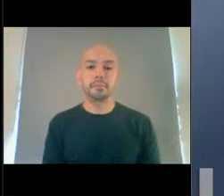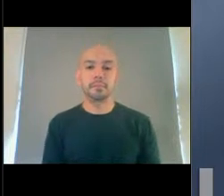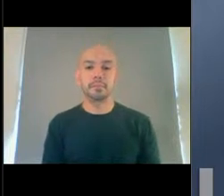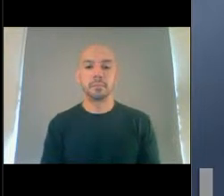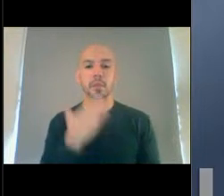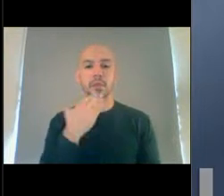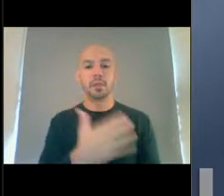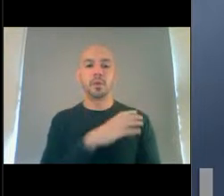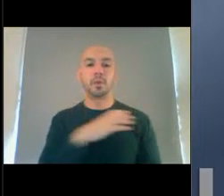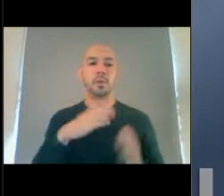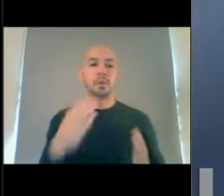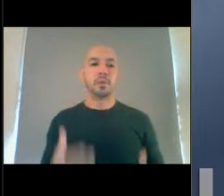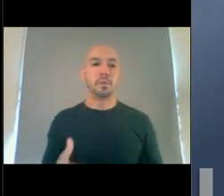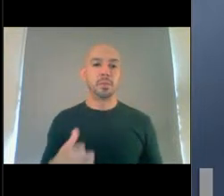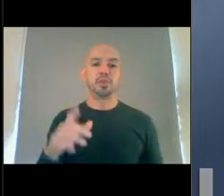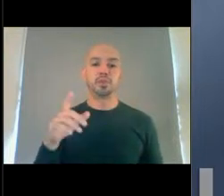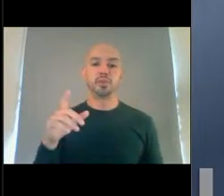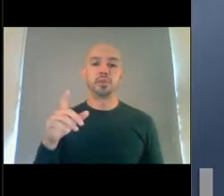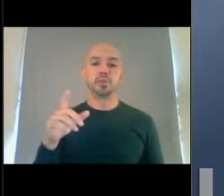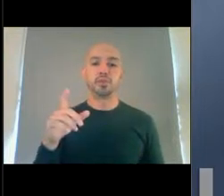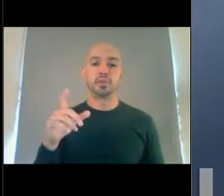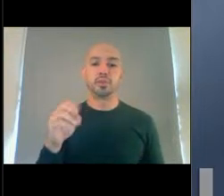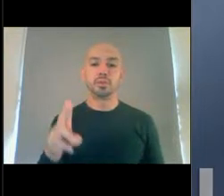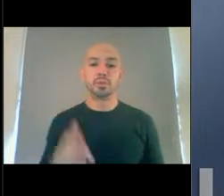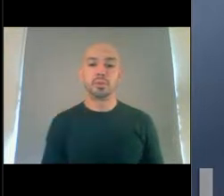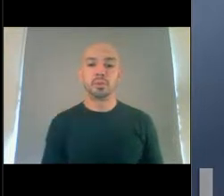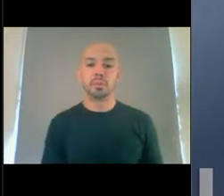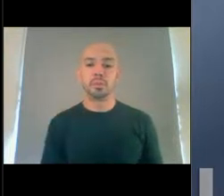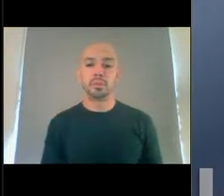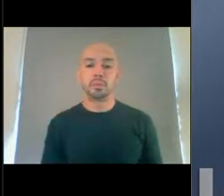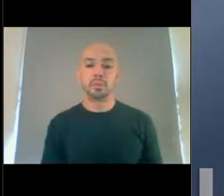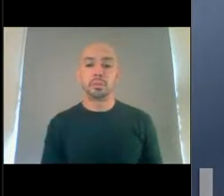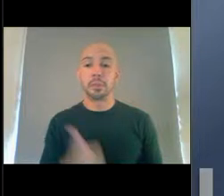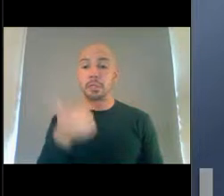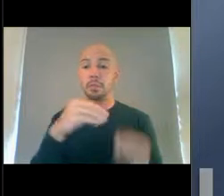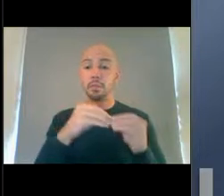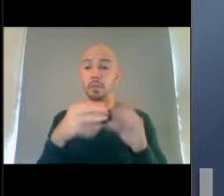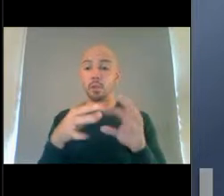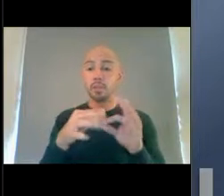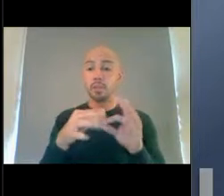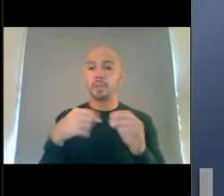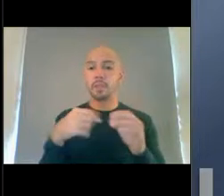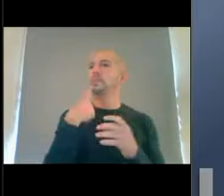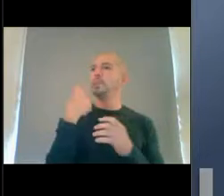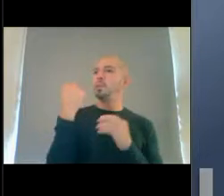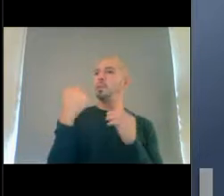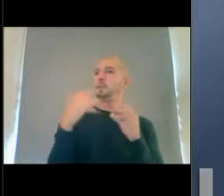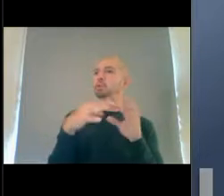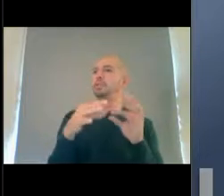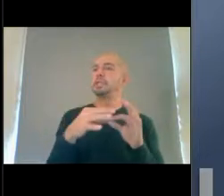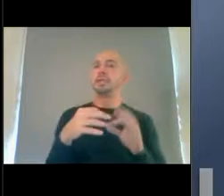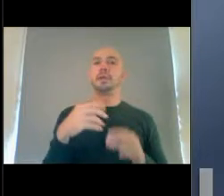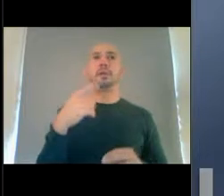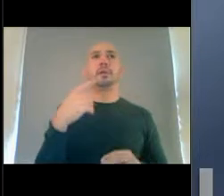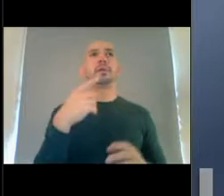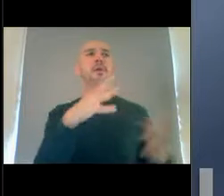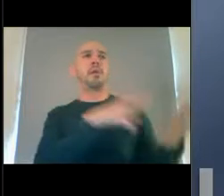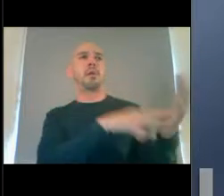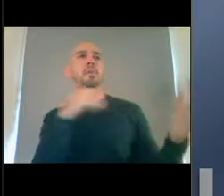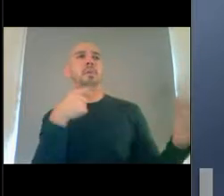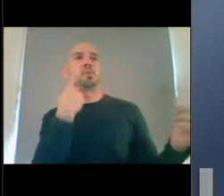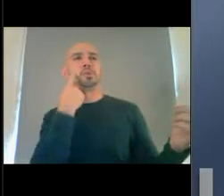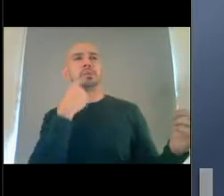commissioner any other comments so i just want to say one statement first and to reiterate what commissioner liu